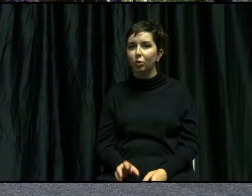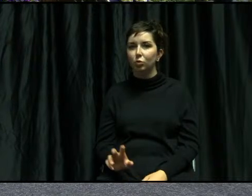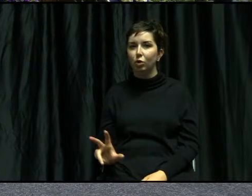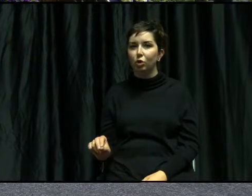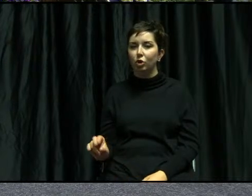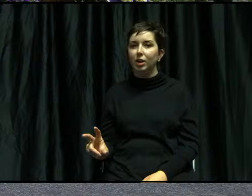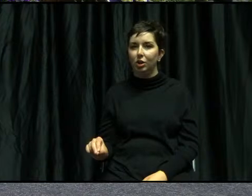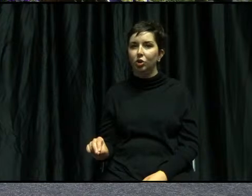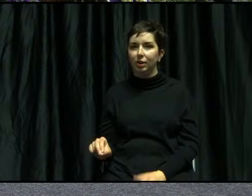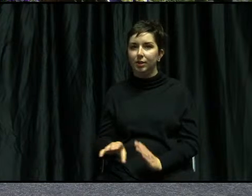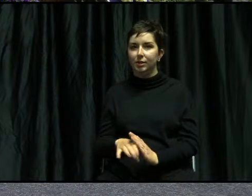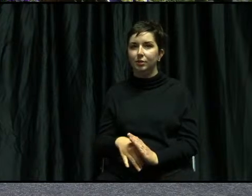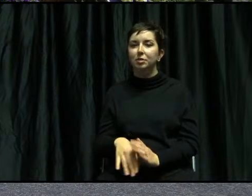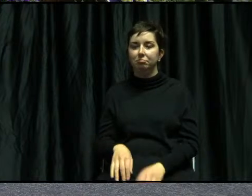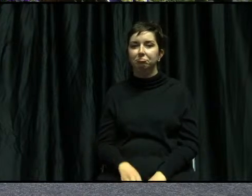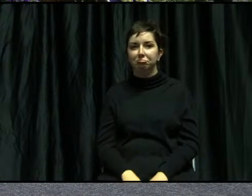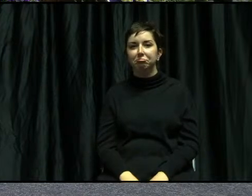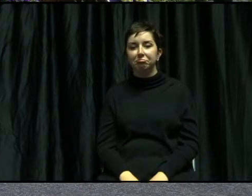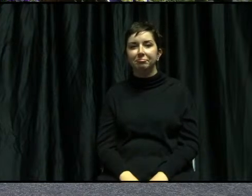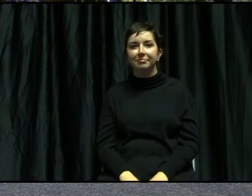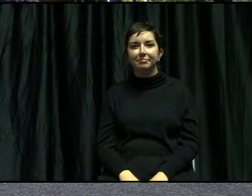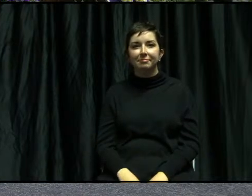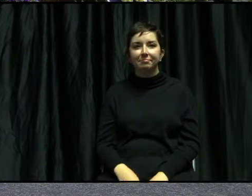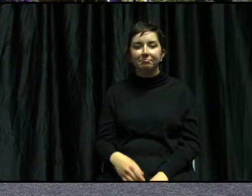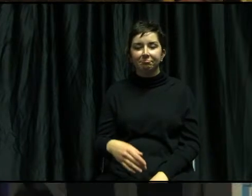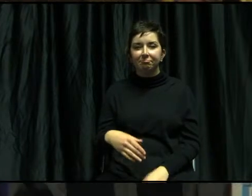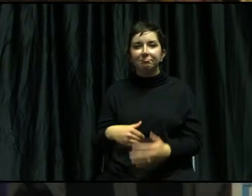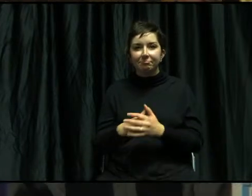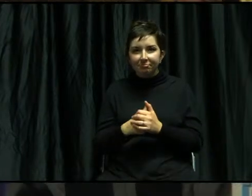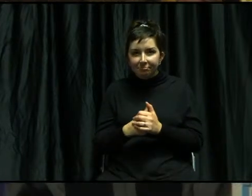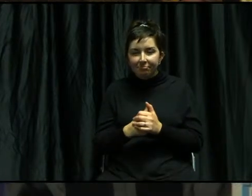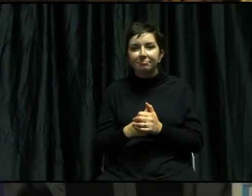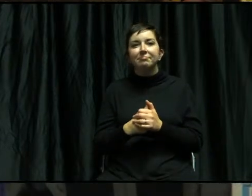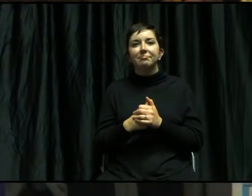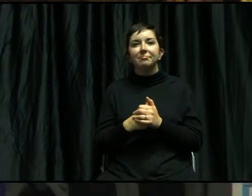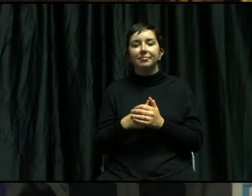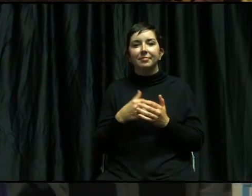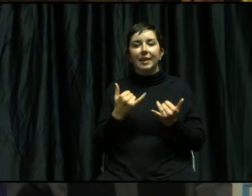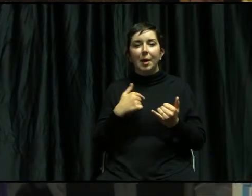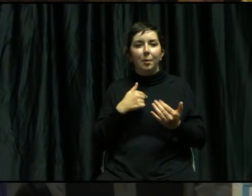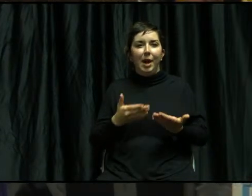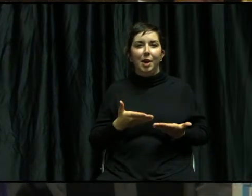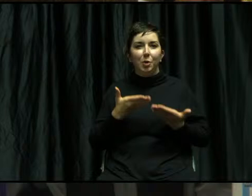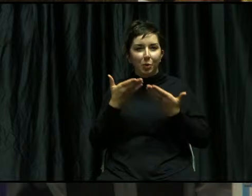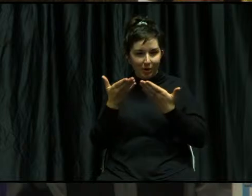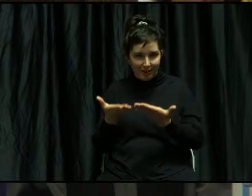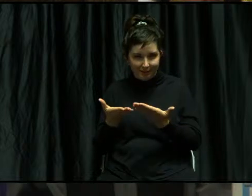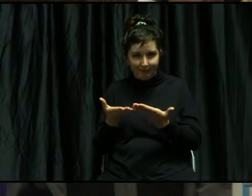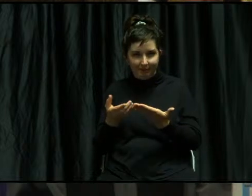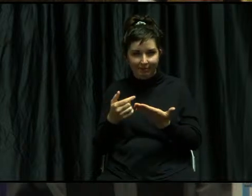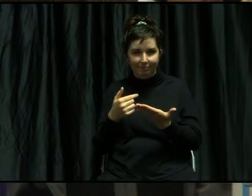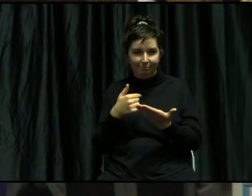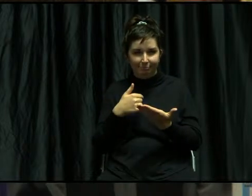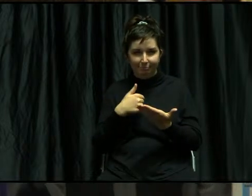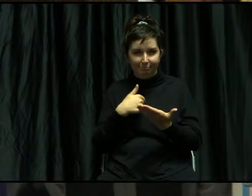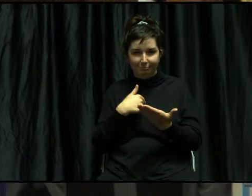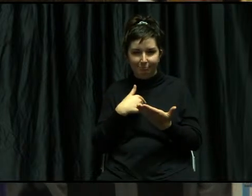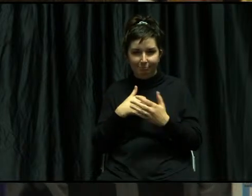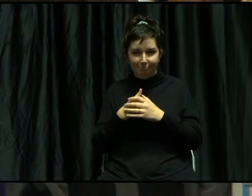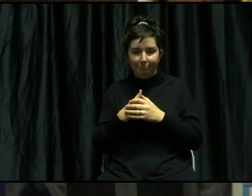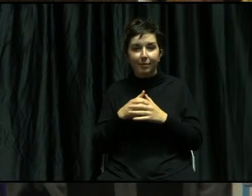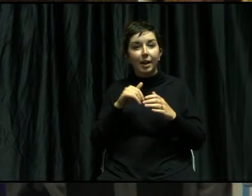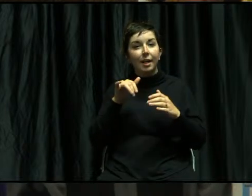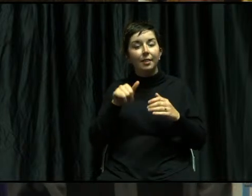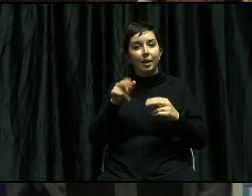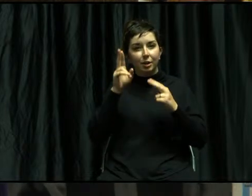President Mortensen, honored guests, distinguished faculty, it is my recommendation as chair of the Board of Trustees that the honorary degree